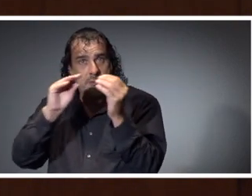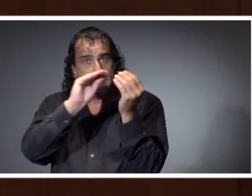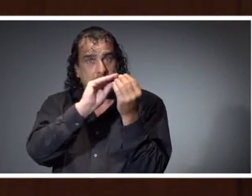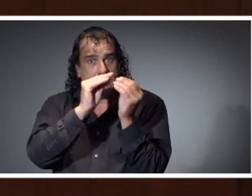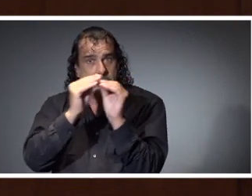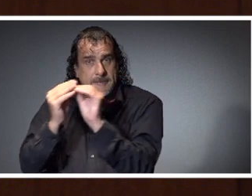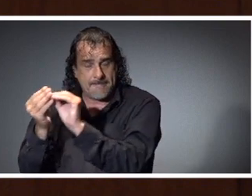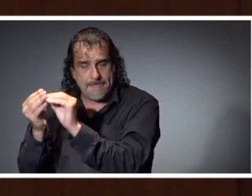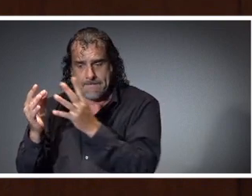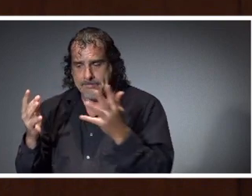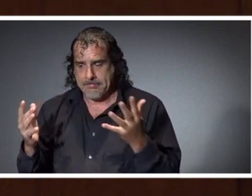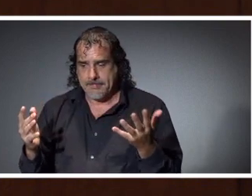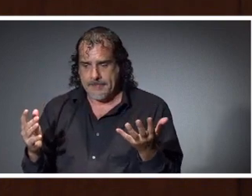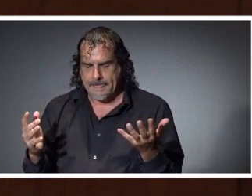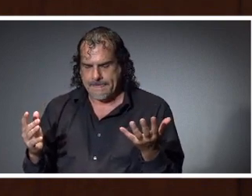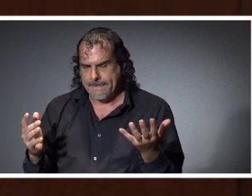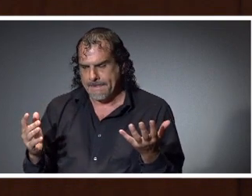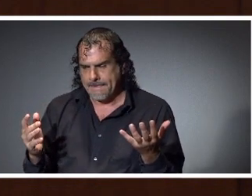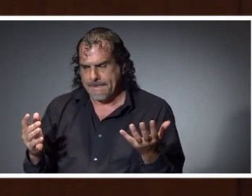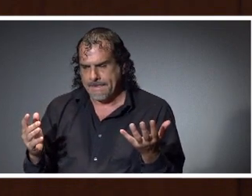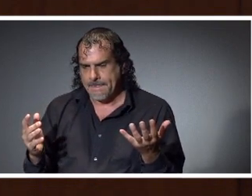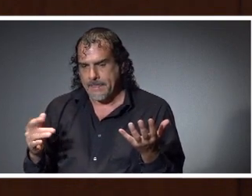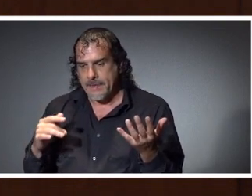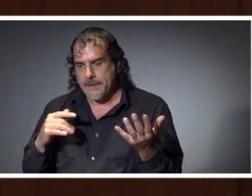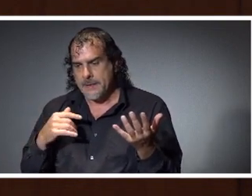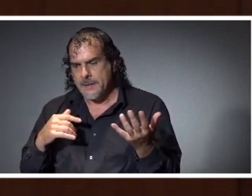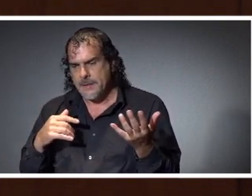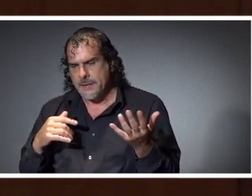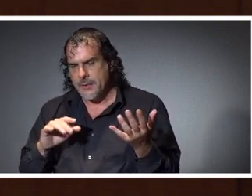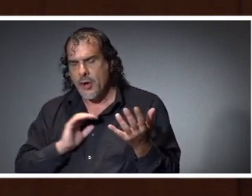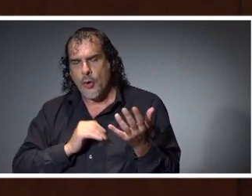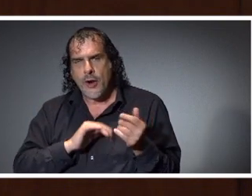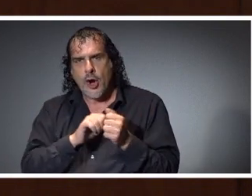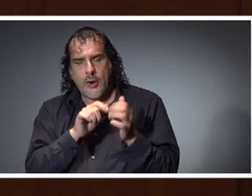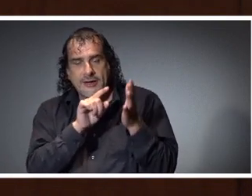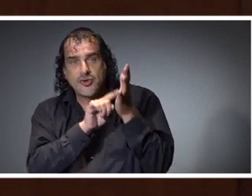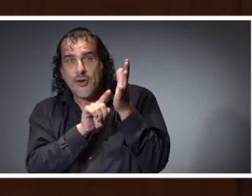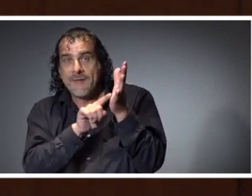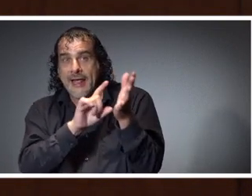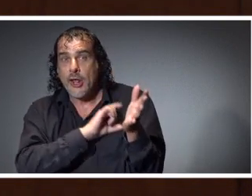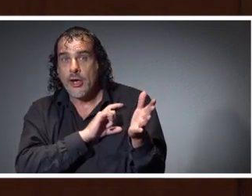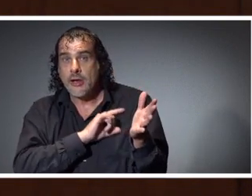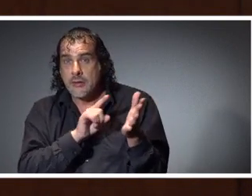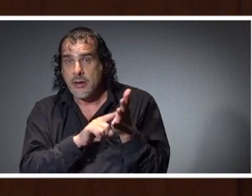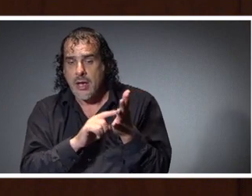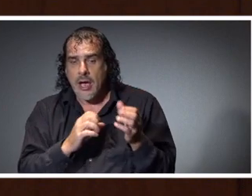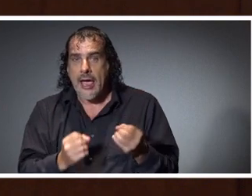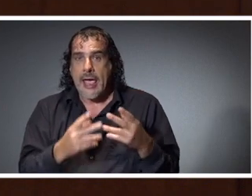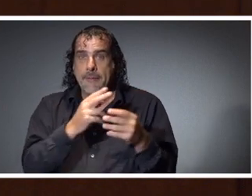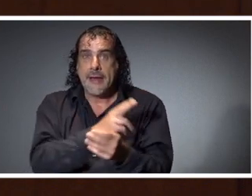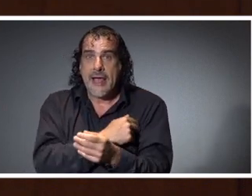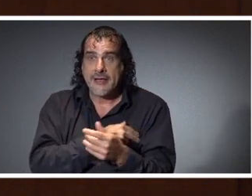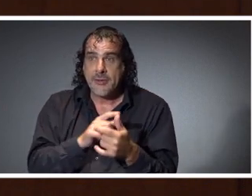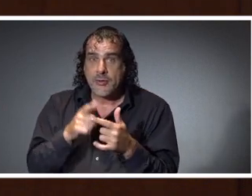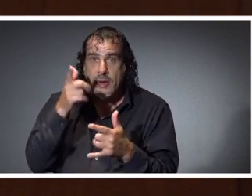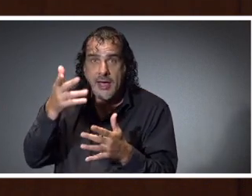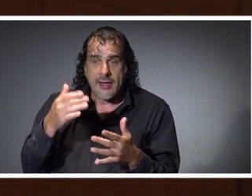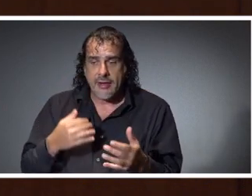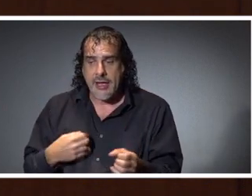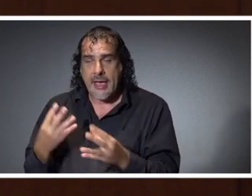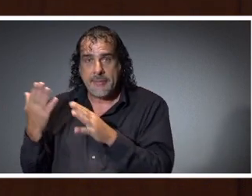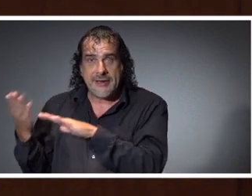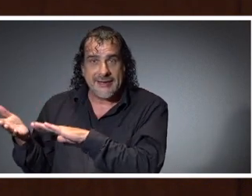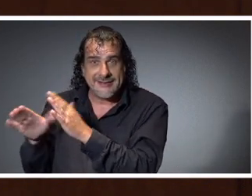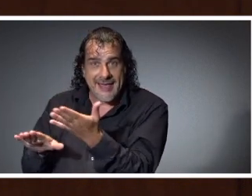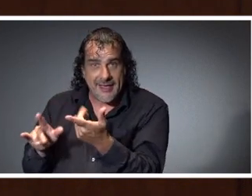rate on our syndromic surveillance, which you can see on our website, the hospitalization numbers, the mortality, and the case numbers,